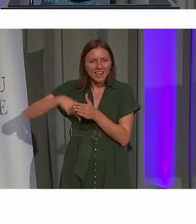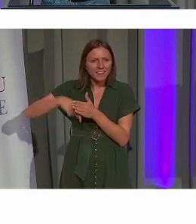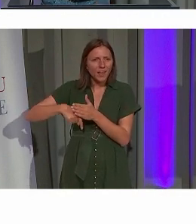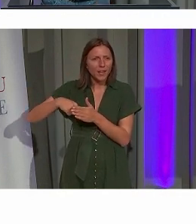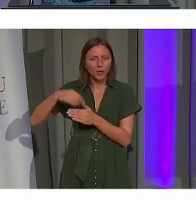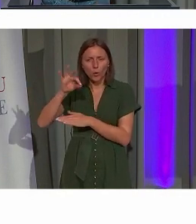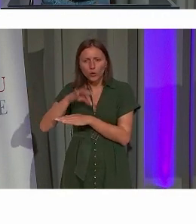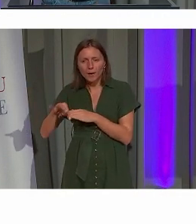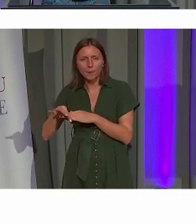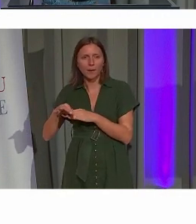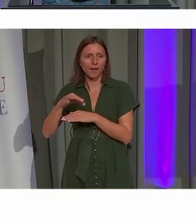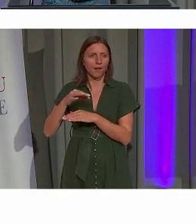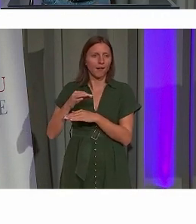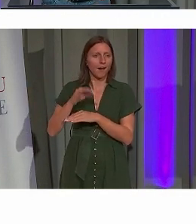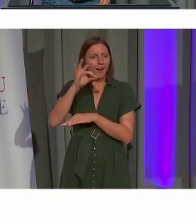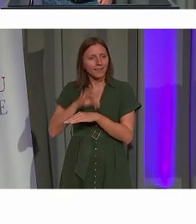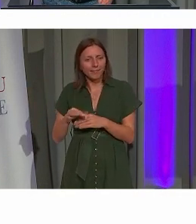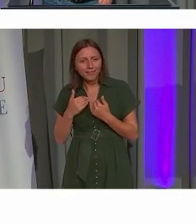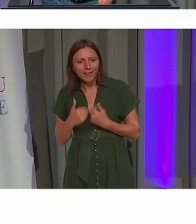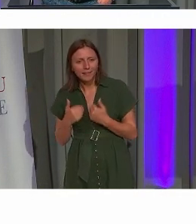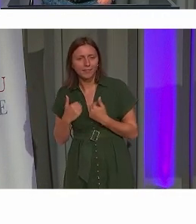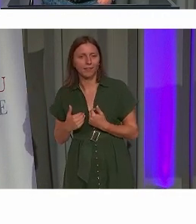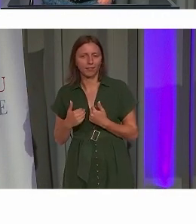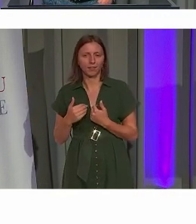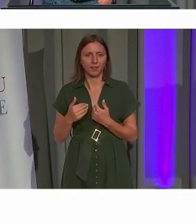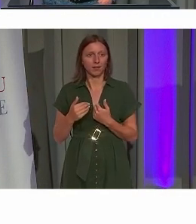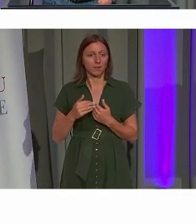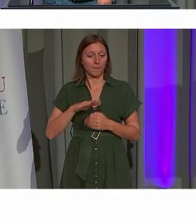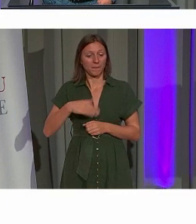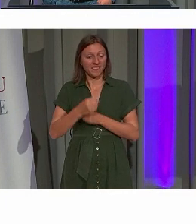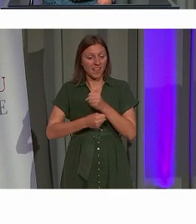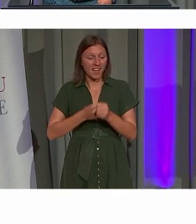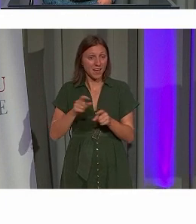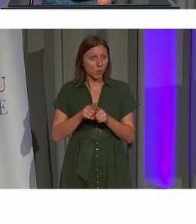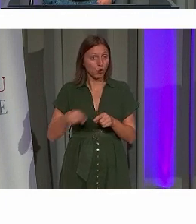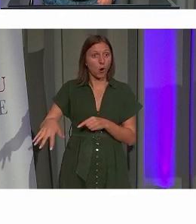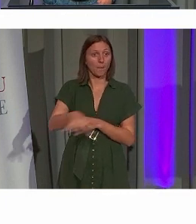we are actually in the